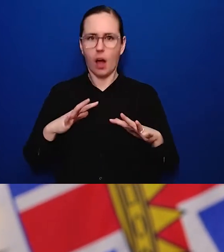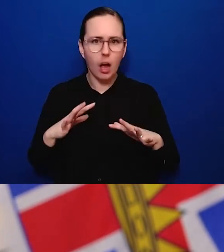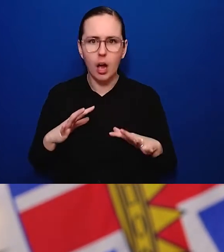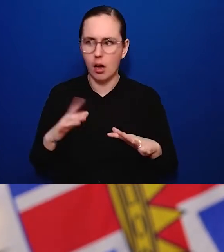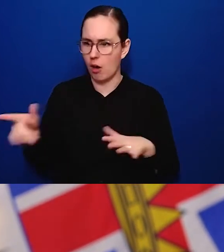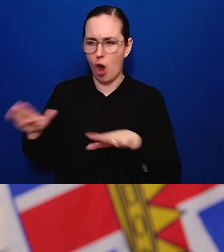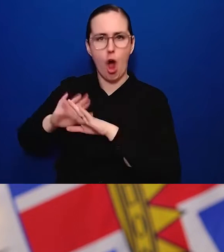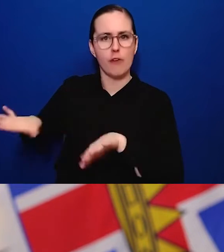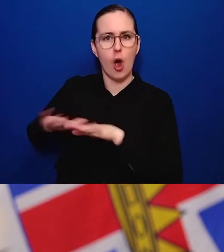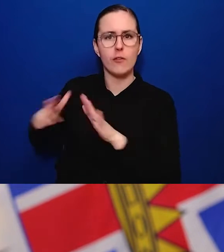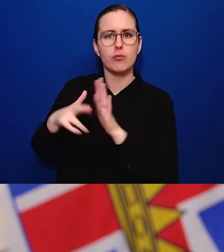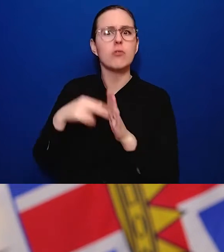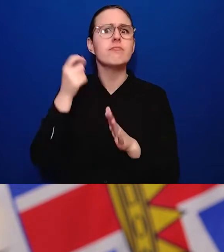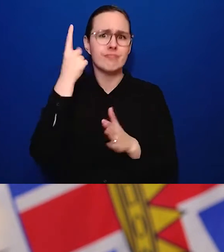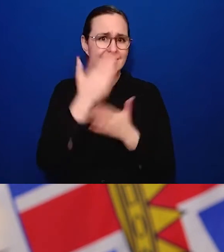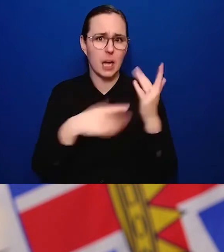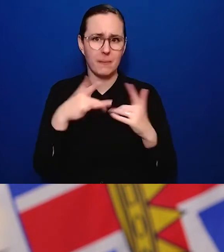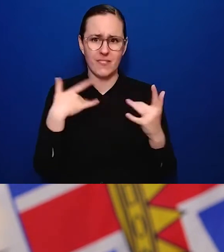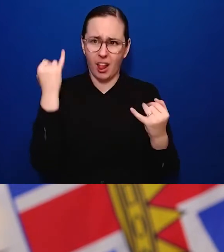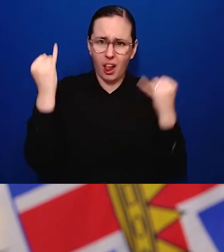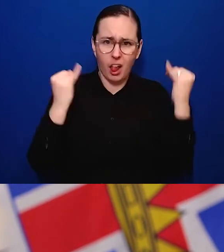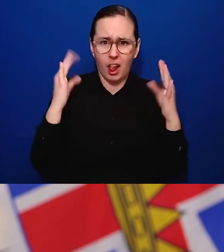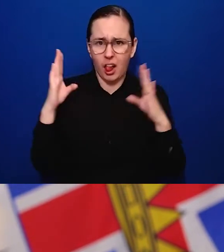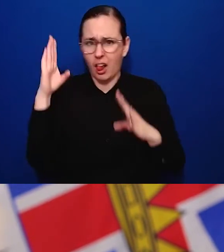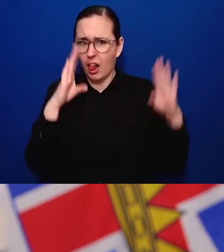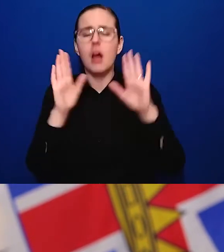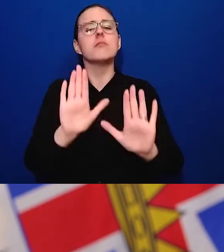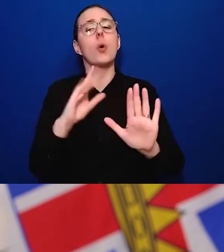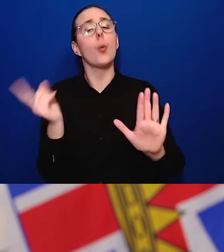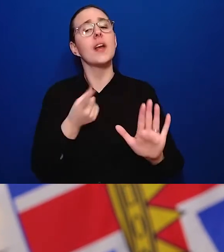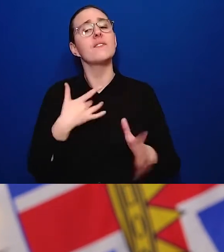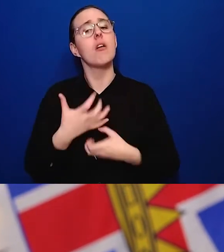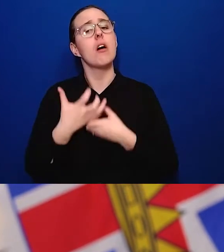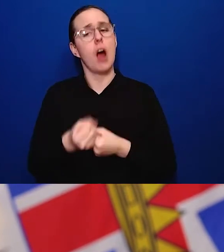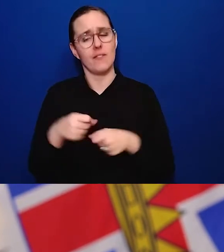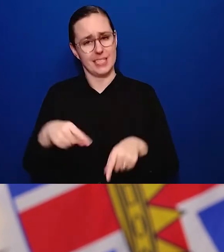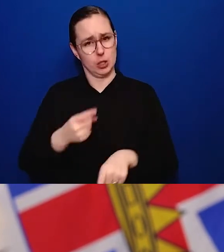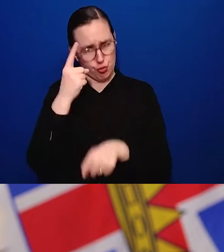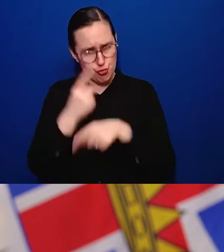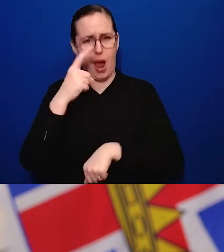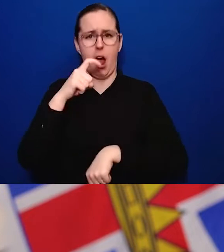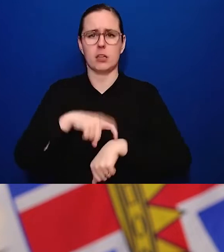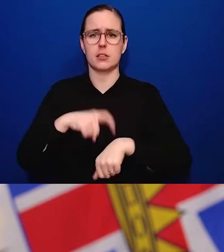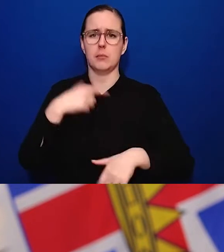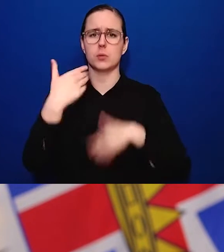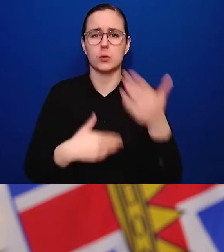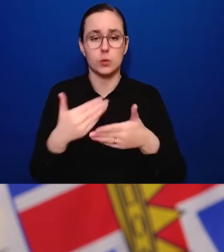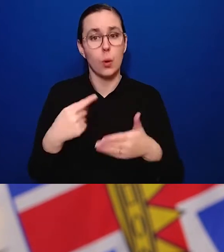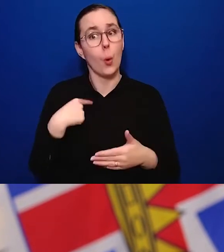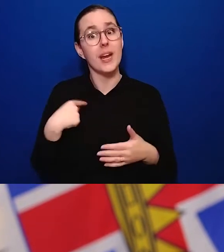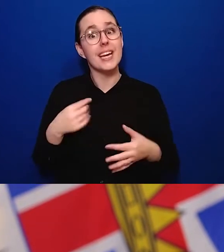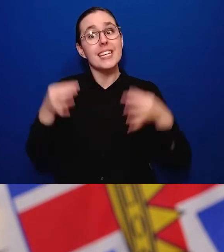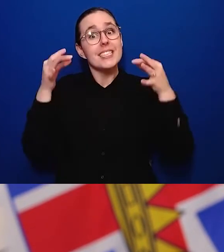doing and that we are in a place to do this now. These decisions are grounded in science and in the data that we have about